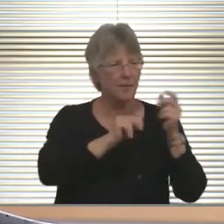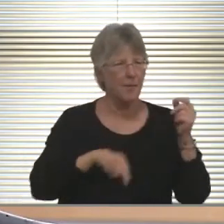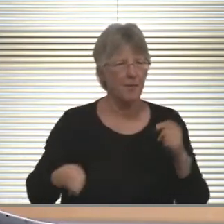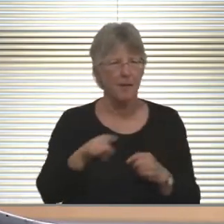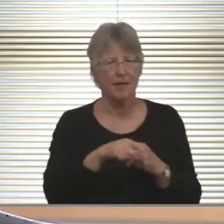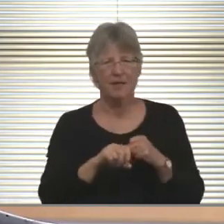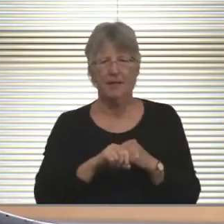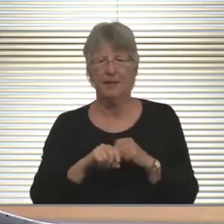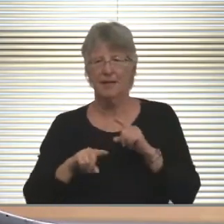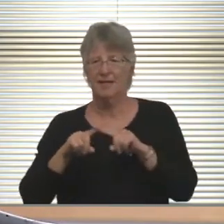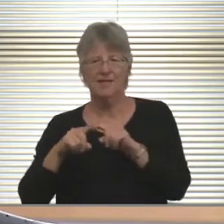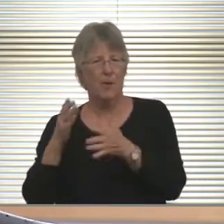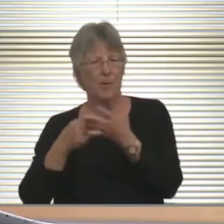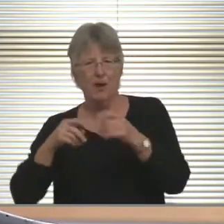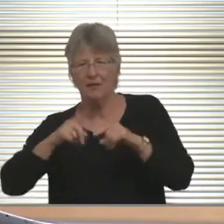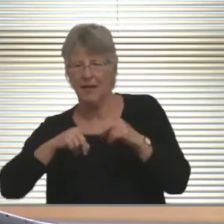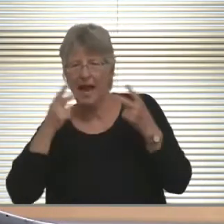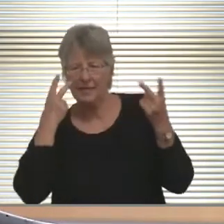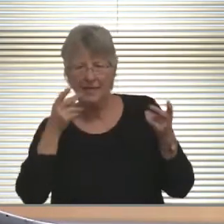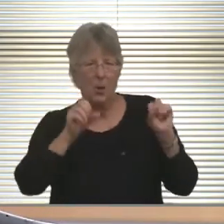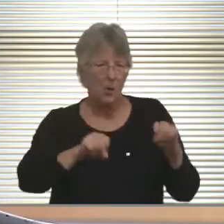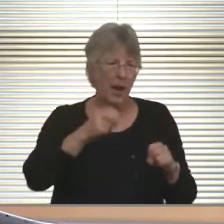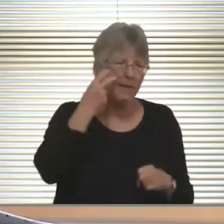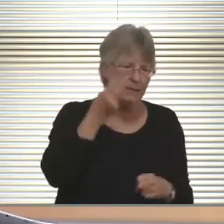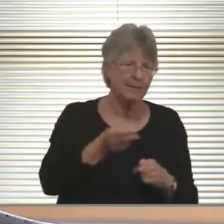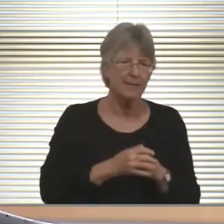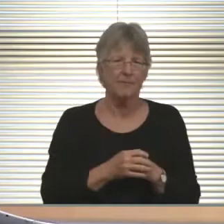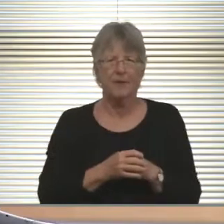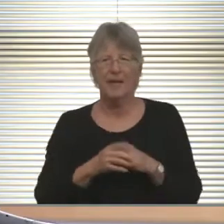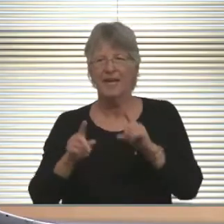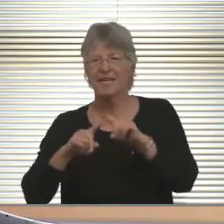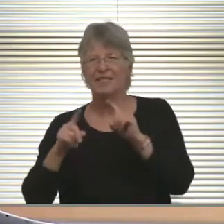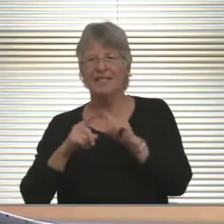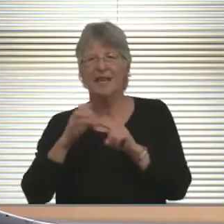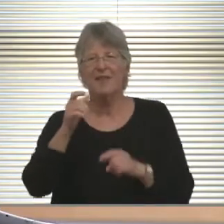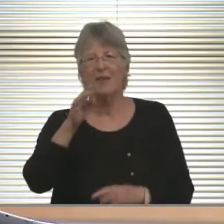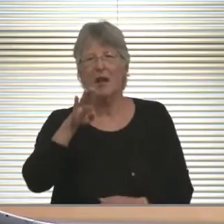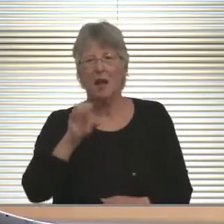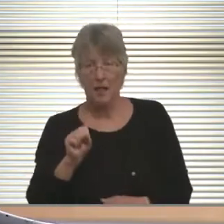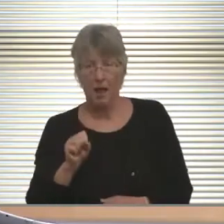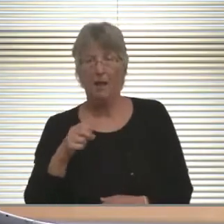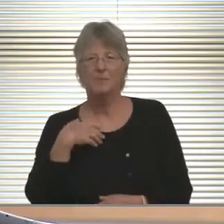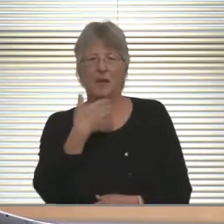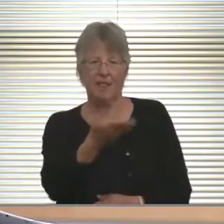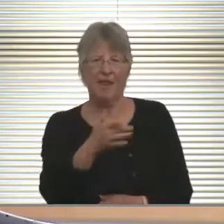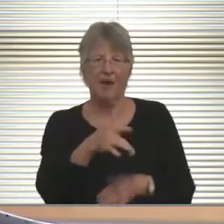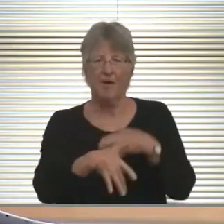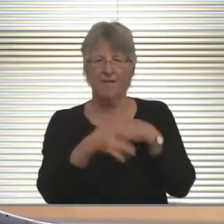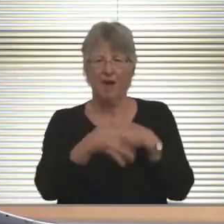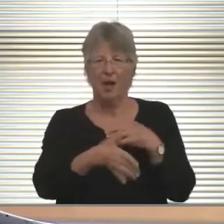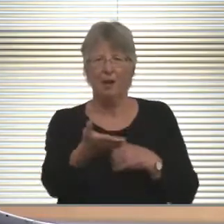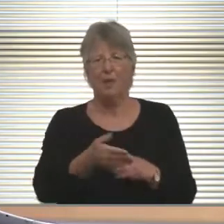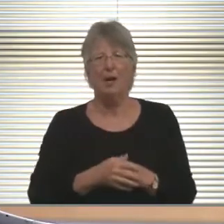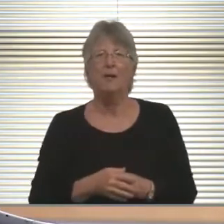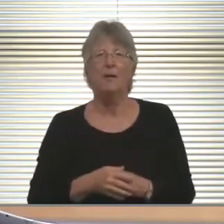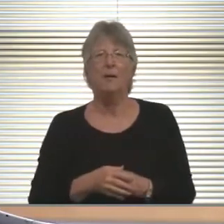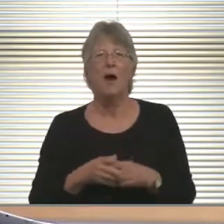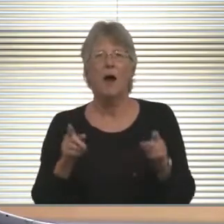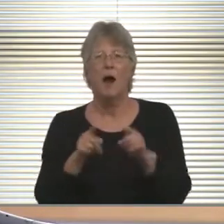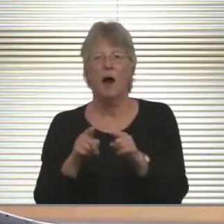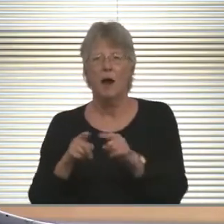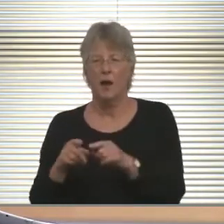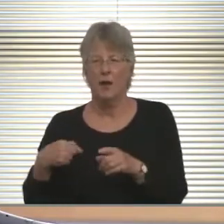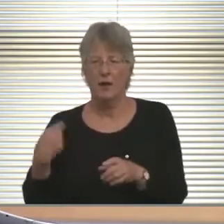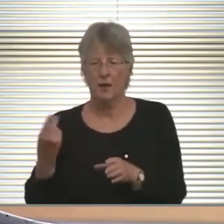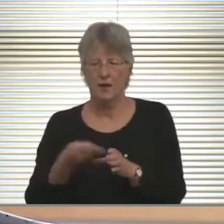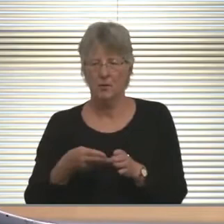support that they could receive. They were presented with the different clubs at CAMS and which ones they can how they can join the clubs that they would like